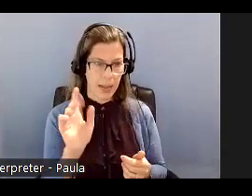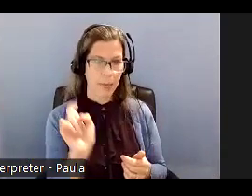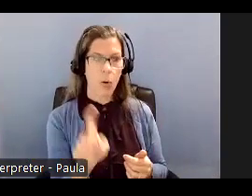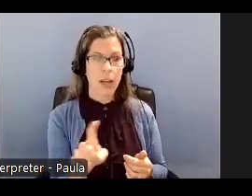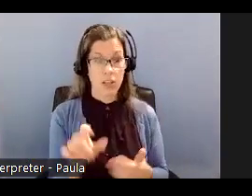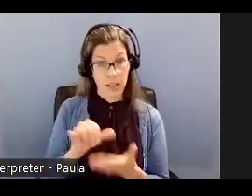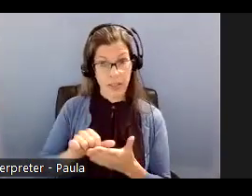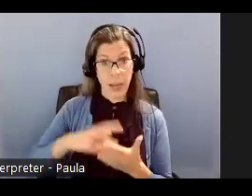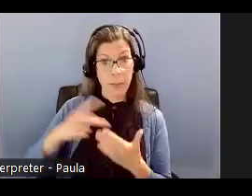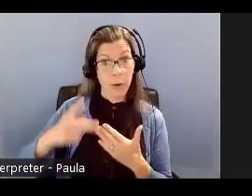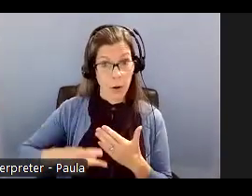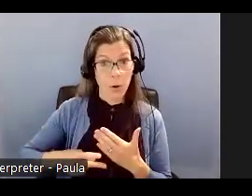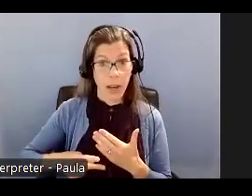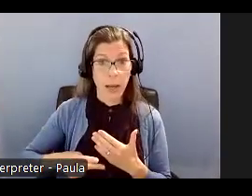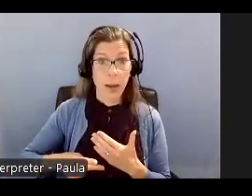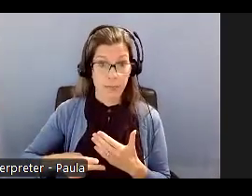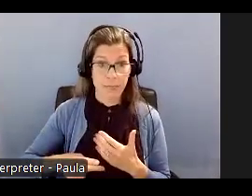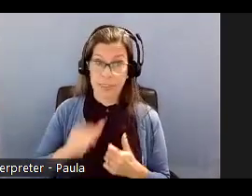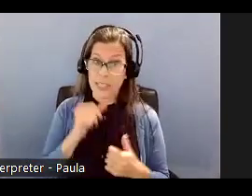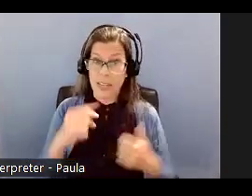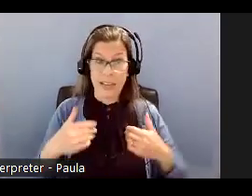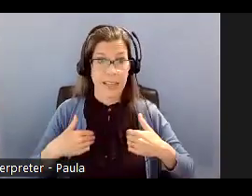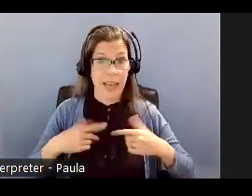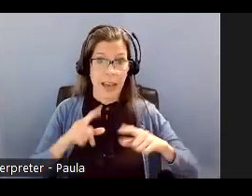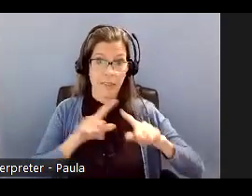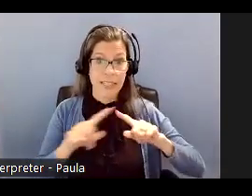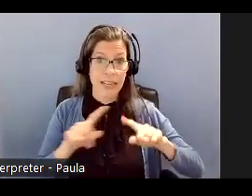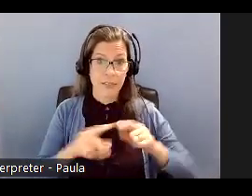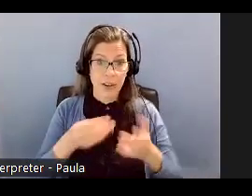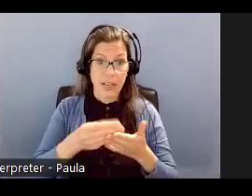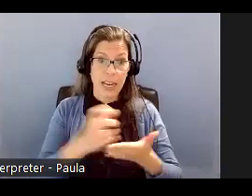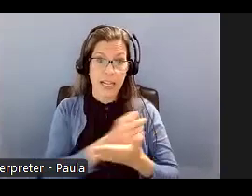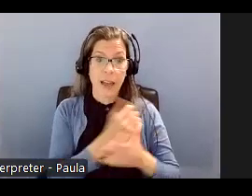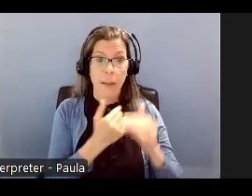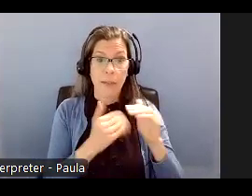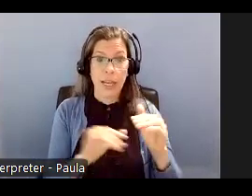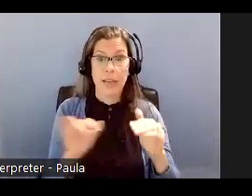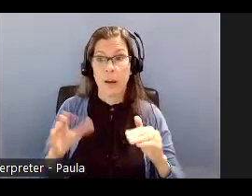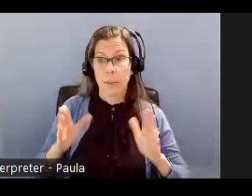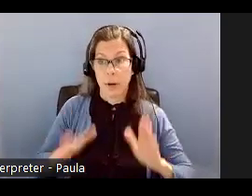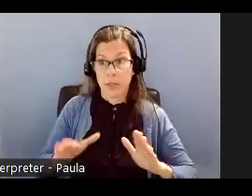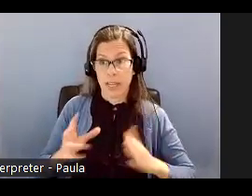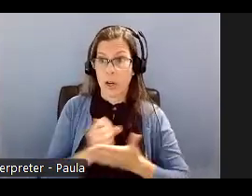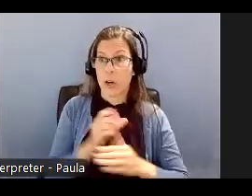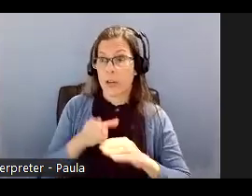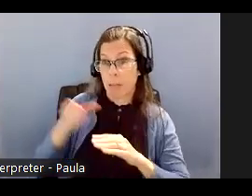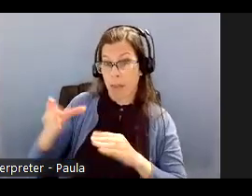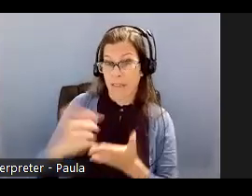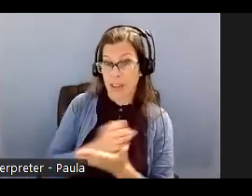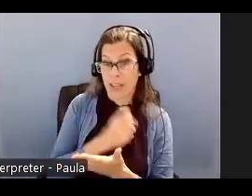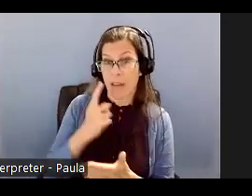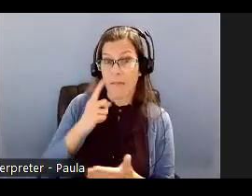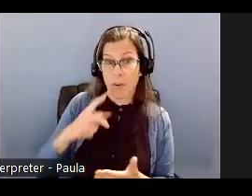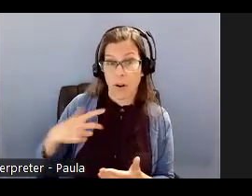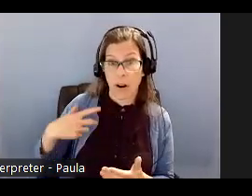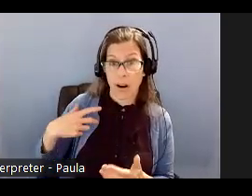that program, does it have different income limits? Because if a person makes above the income for Apple Health